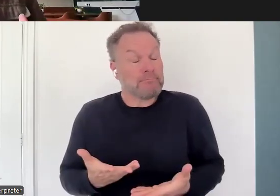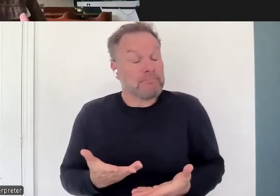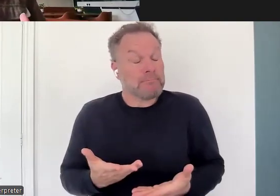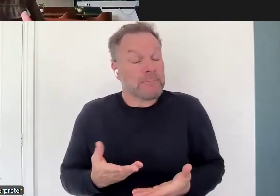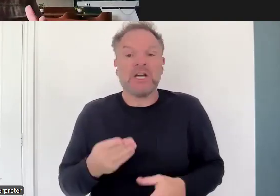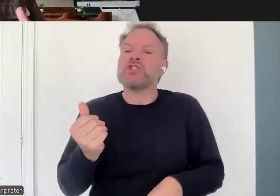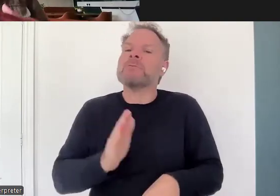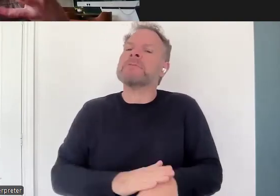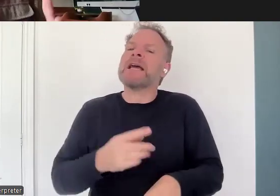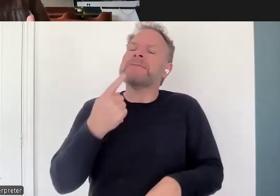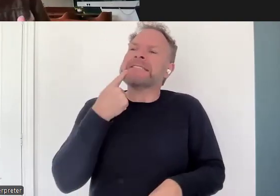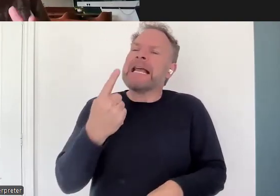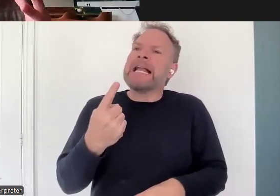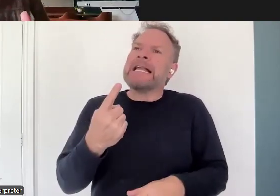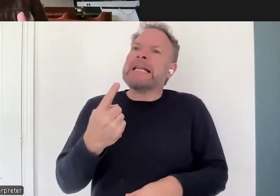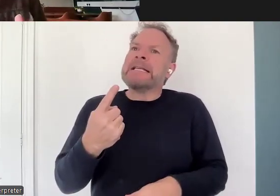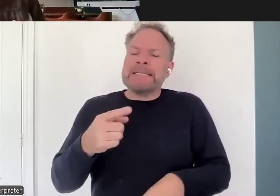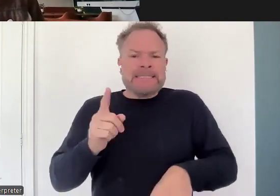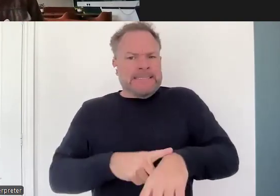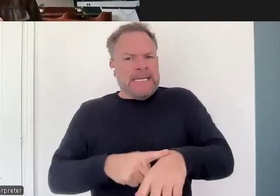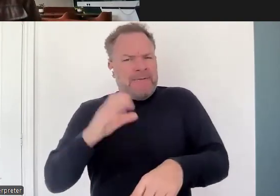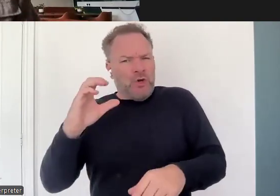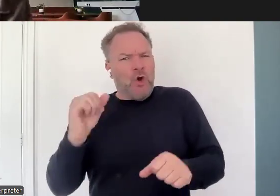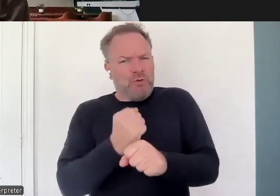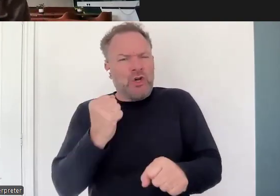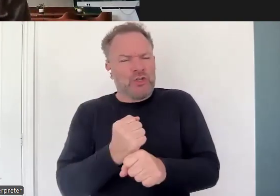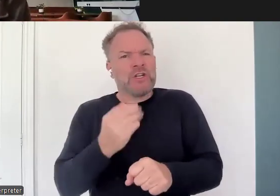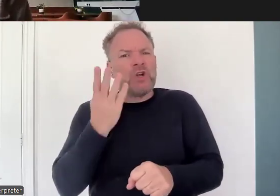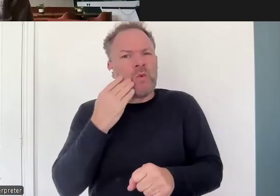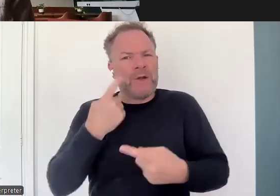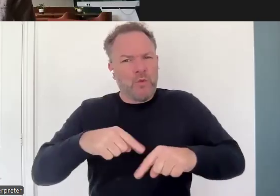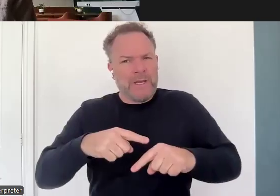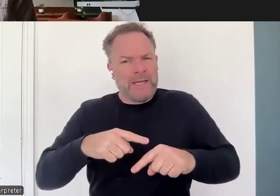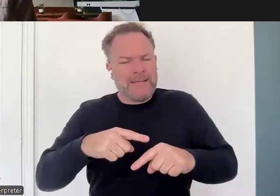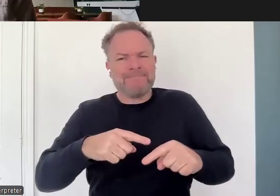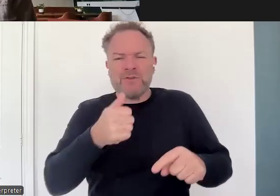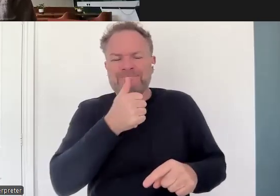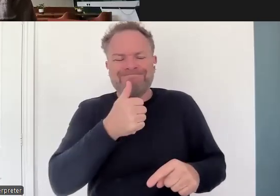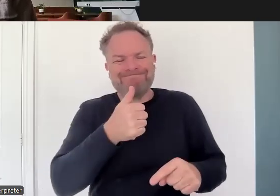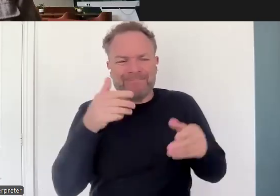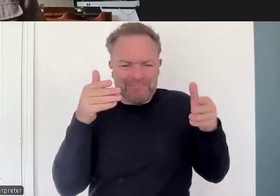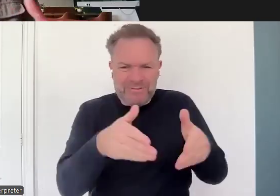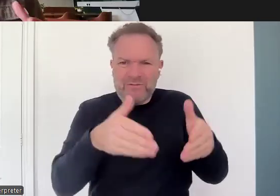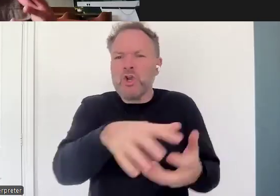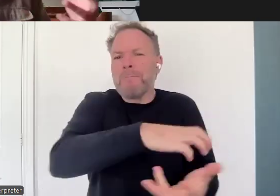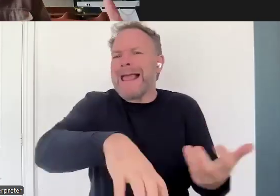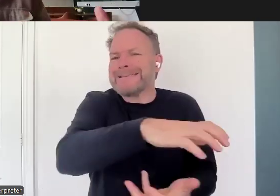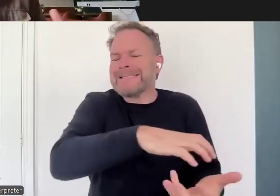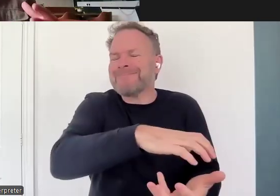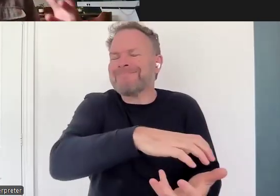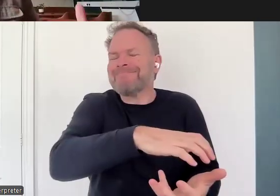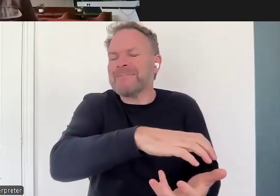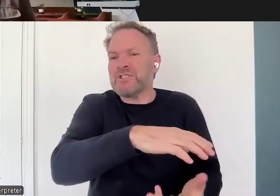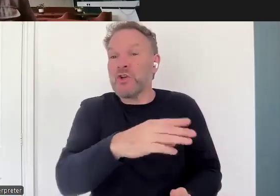Sometimes we say the time for co-production is when we operate in complexity. So there are different kinds